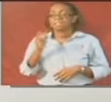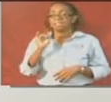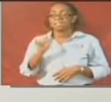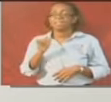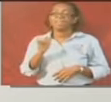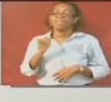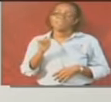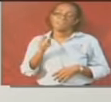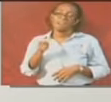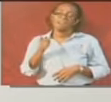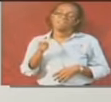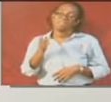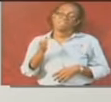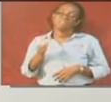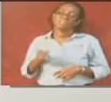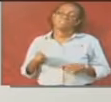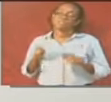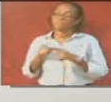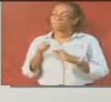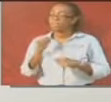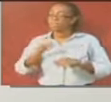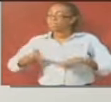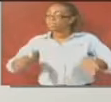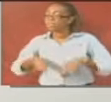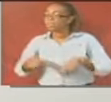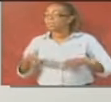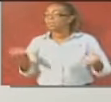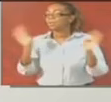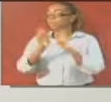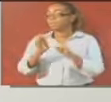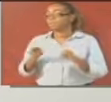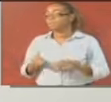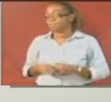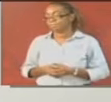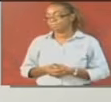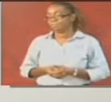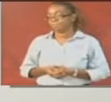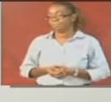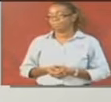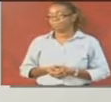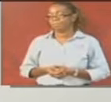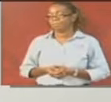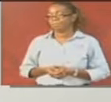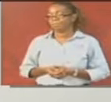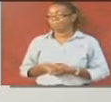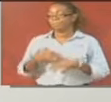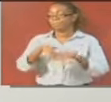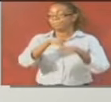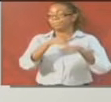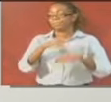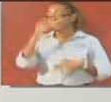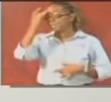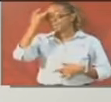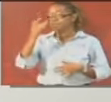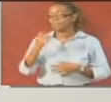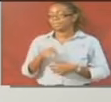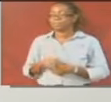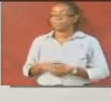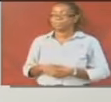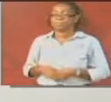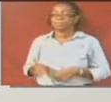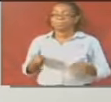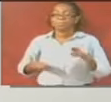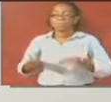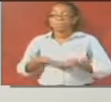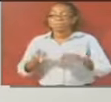for the and there was a quote-unquote last lap gathering that was followed a couple of weeks later by a spike that really